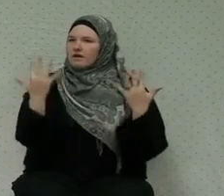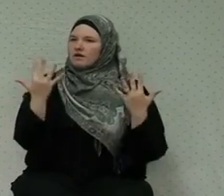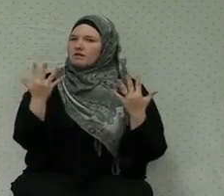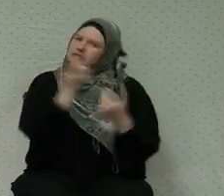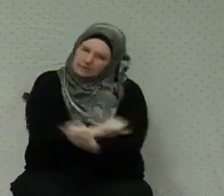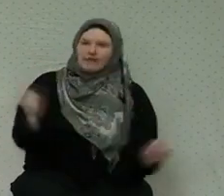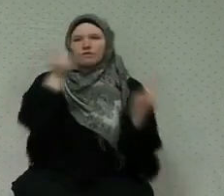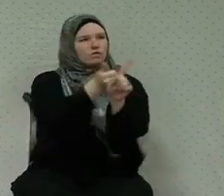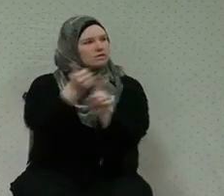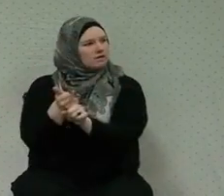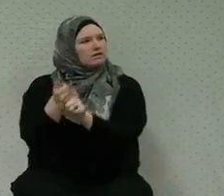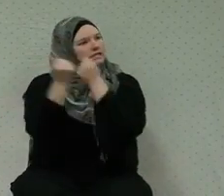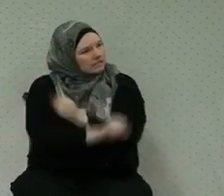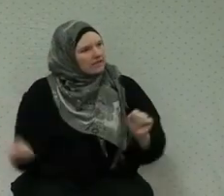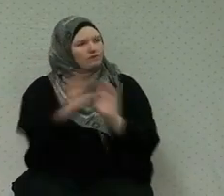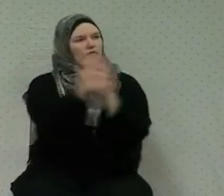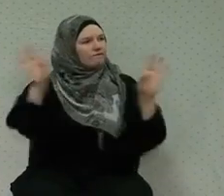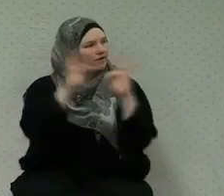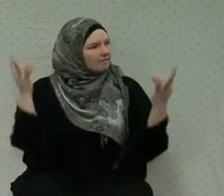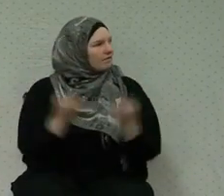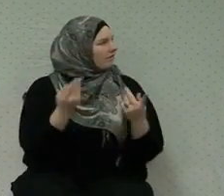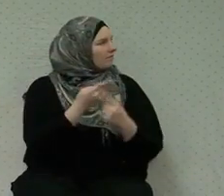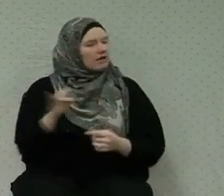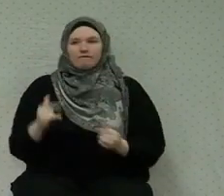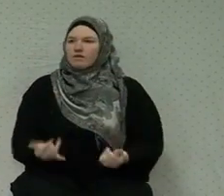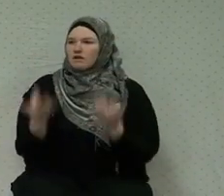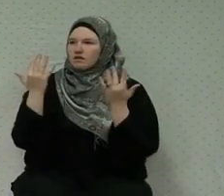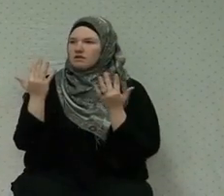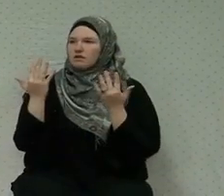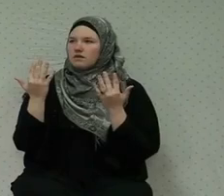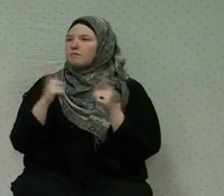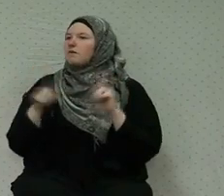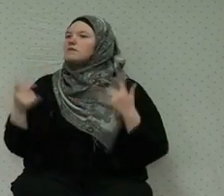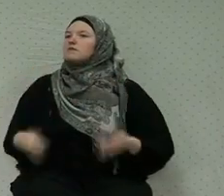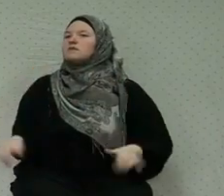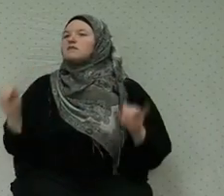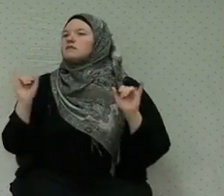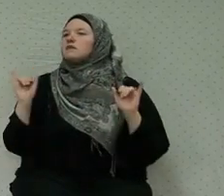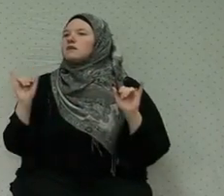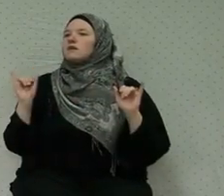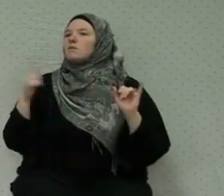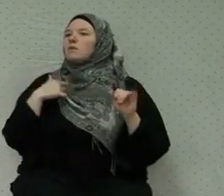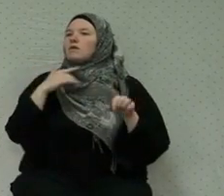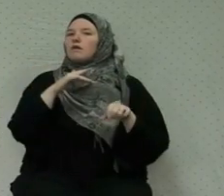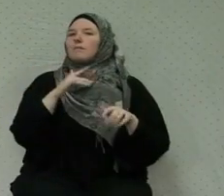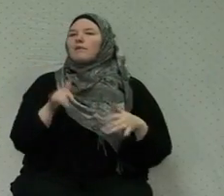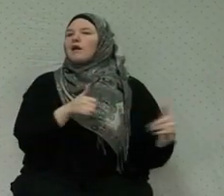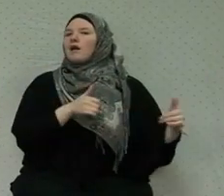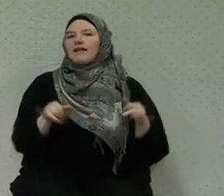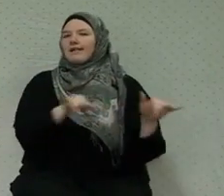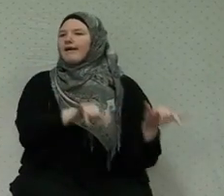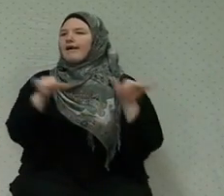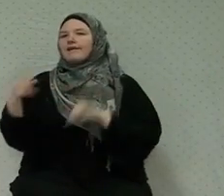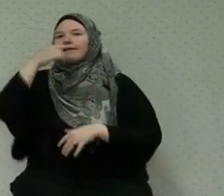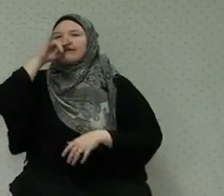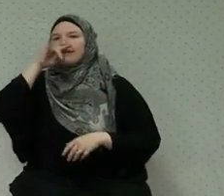Save yourselves, save your family from hellfire. We still venture like children